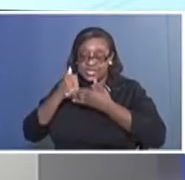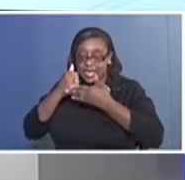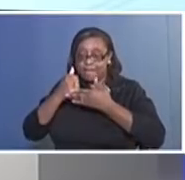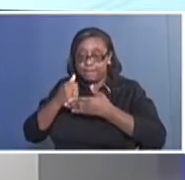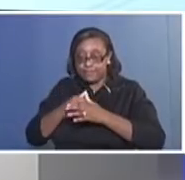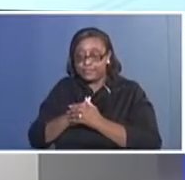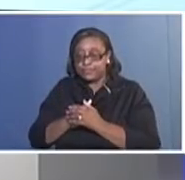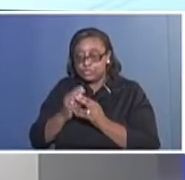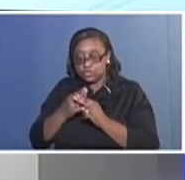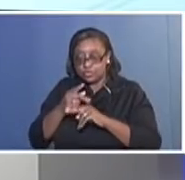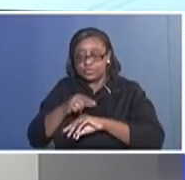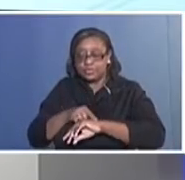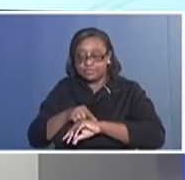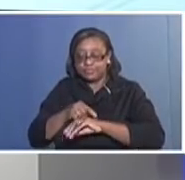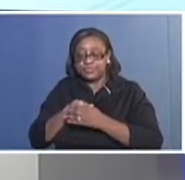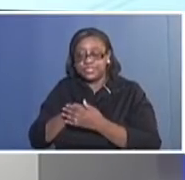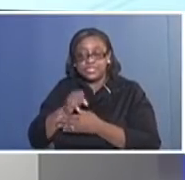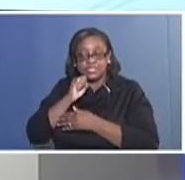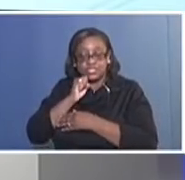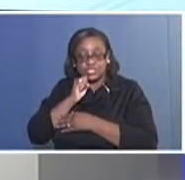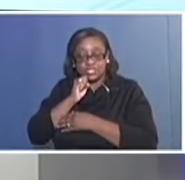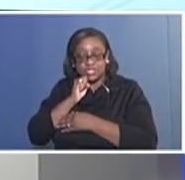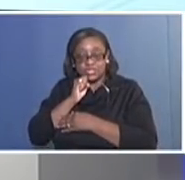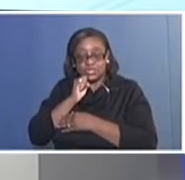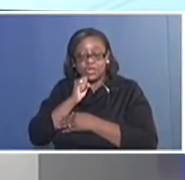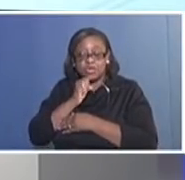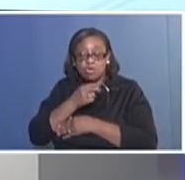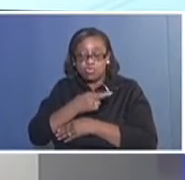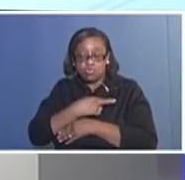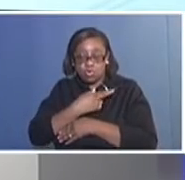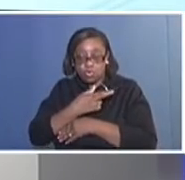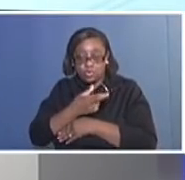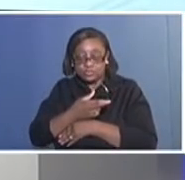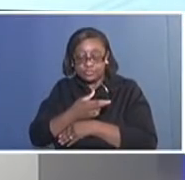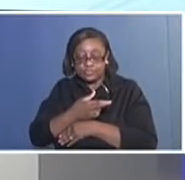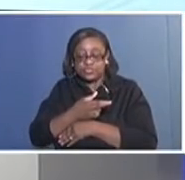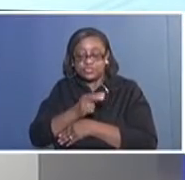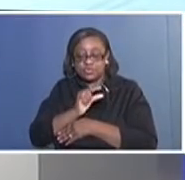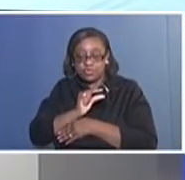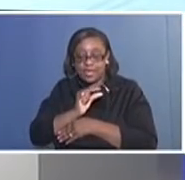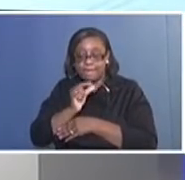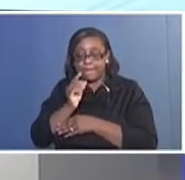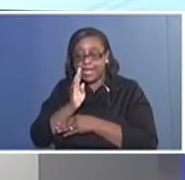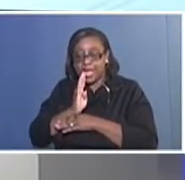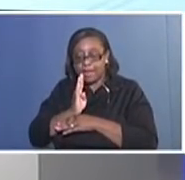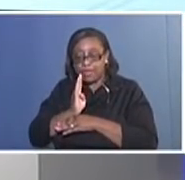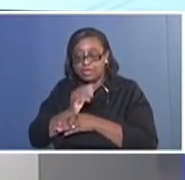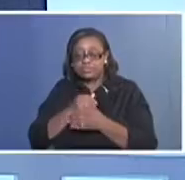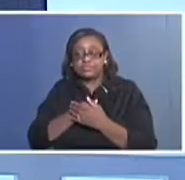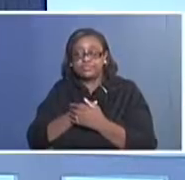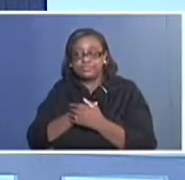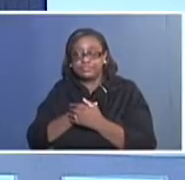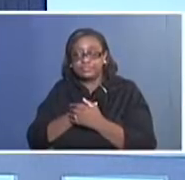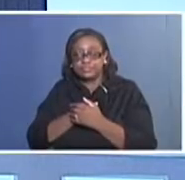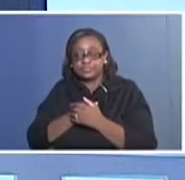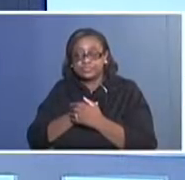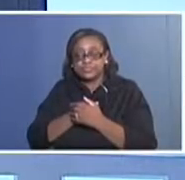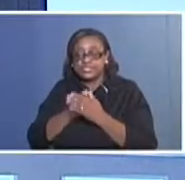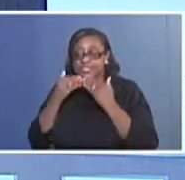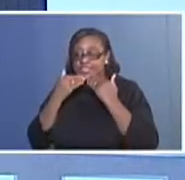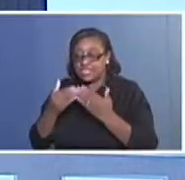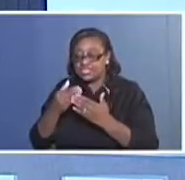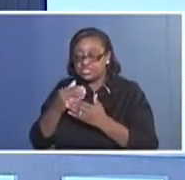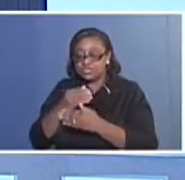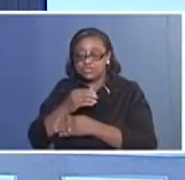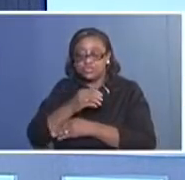of time. I'm Shashina Rule-Barkison reporting from Grand Bahama for ZNS Network News. Well, thanks,